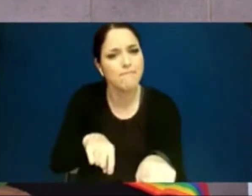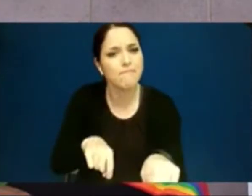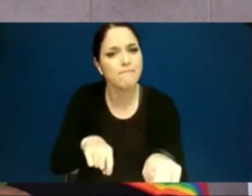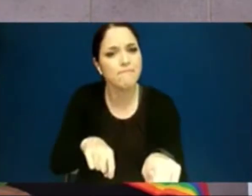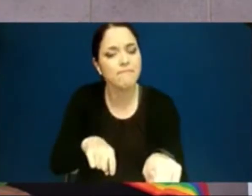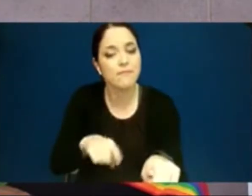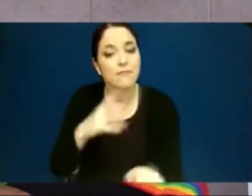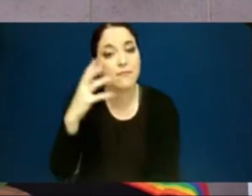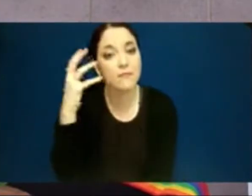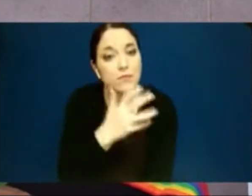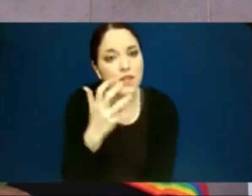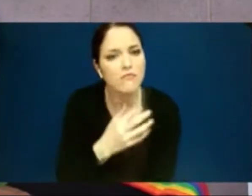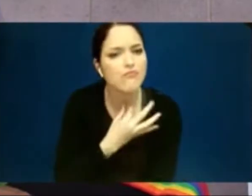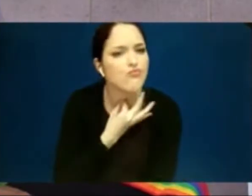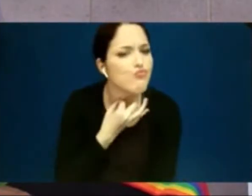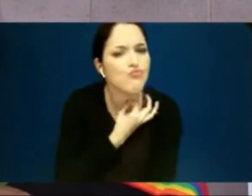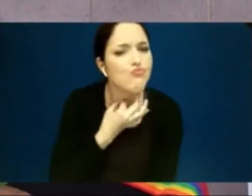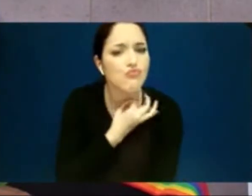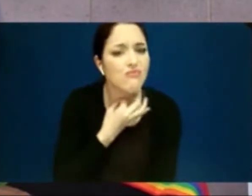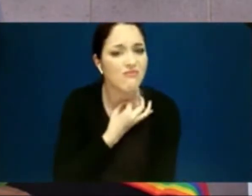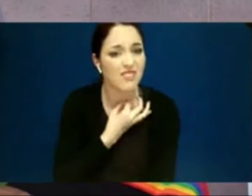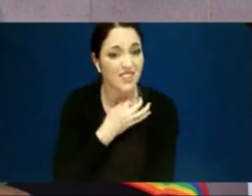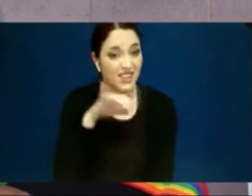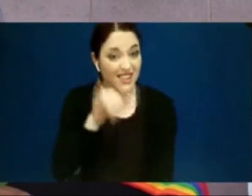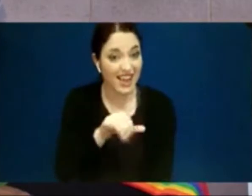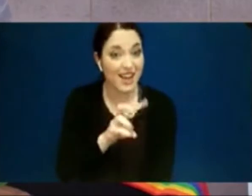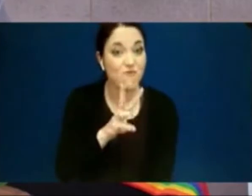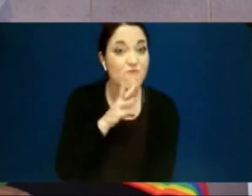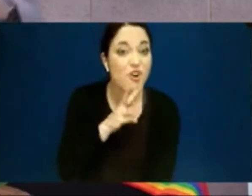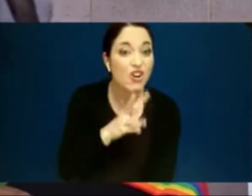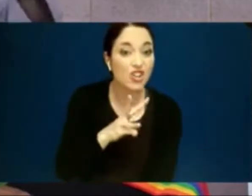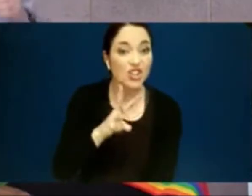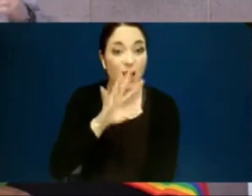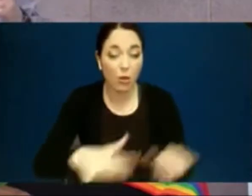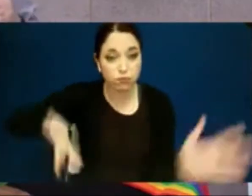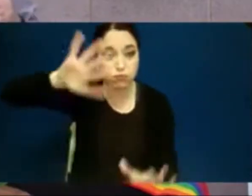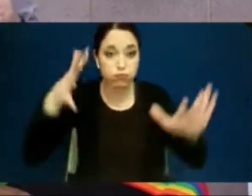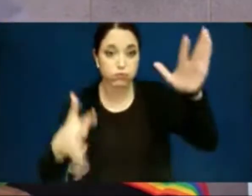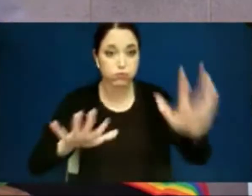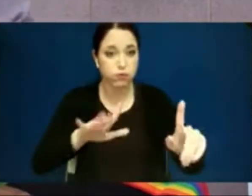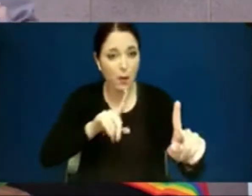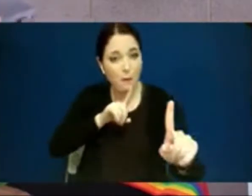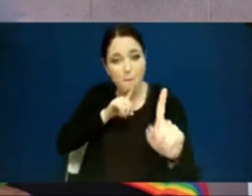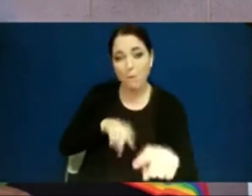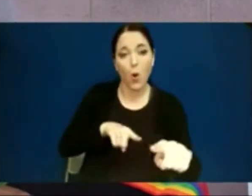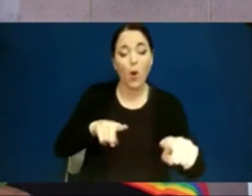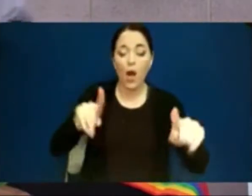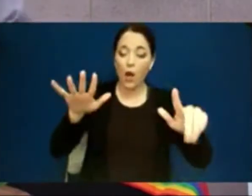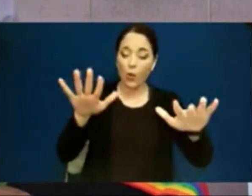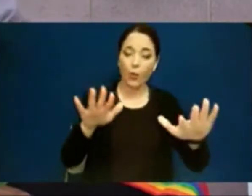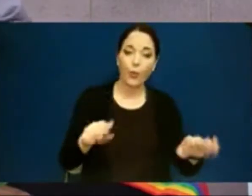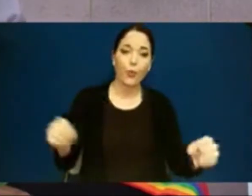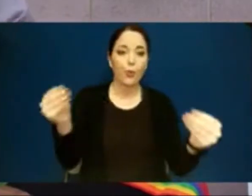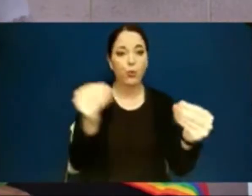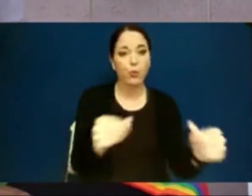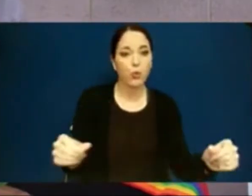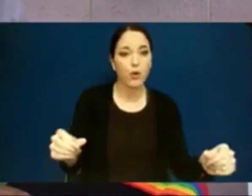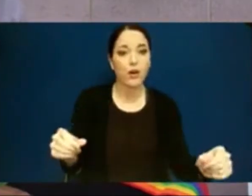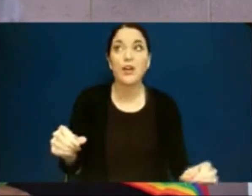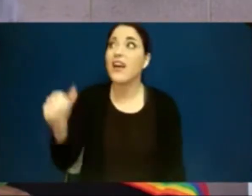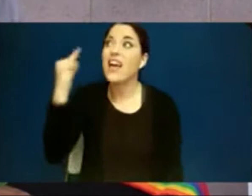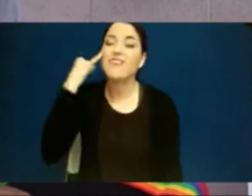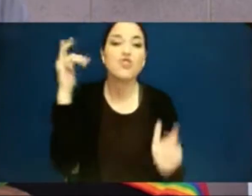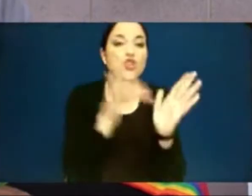storm on the Sea of Galilee has the authority to calm us in the midst of the storms, even when the